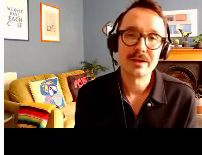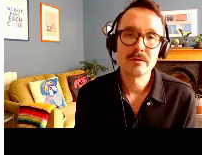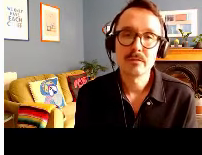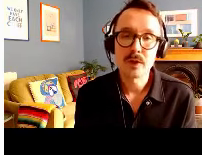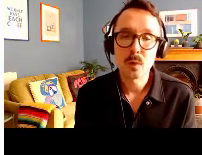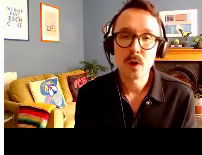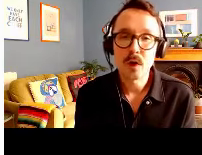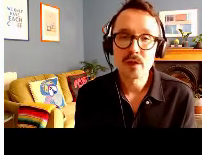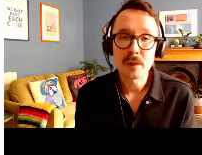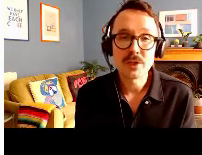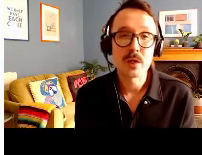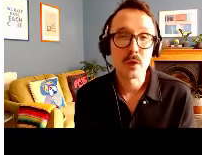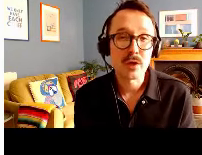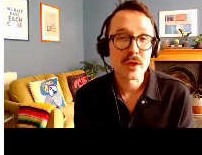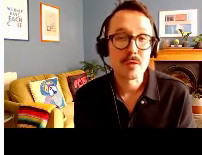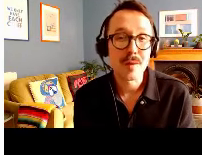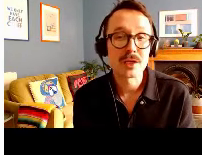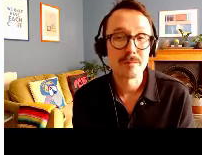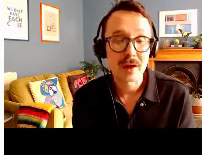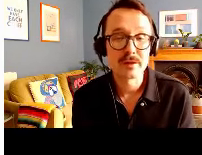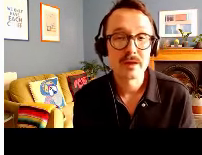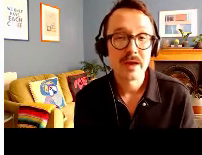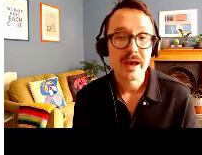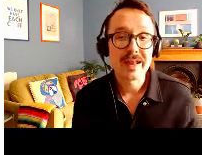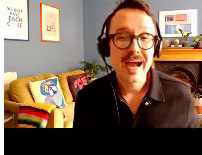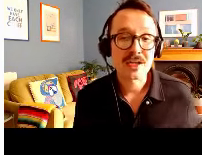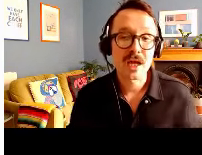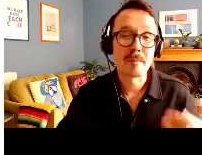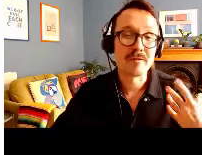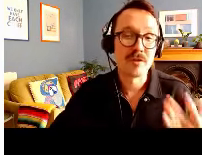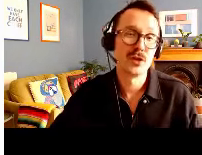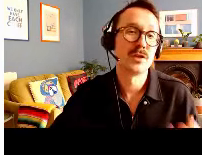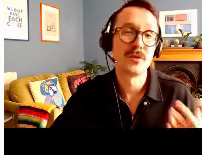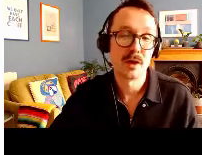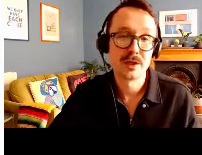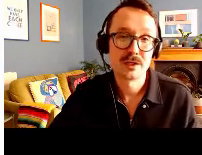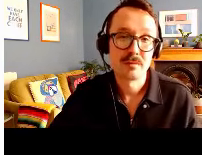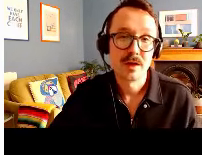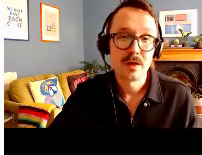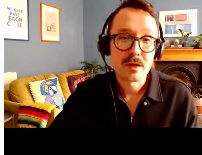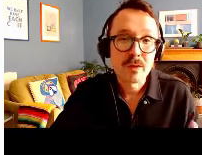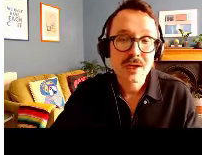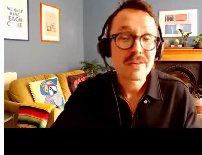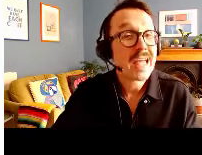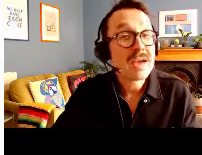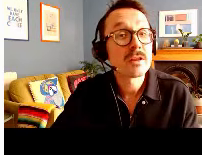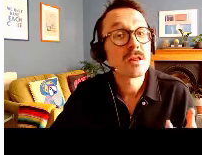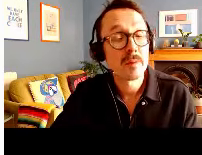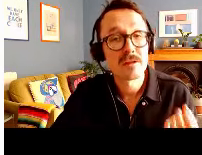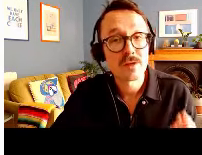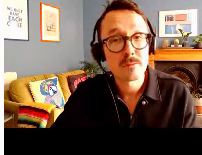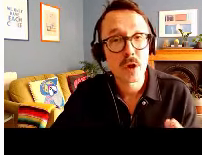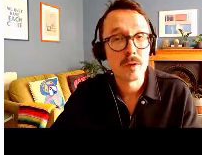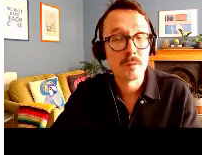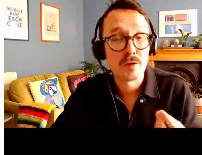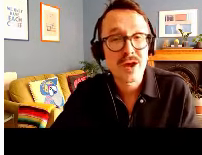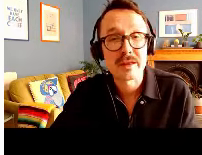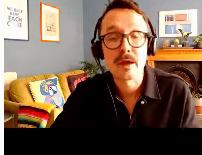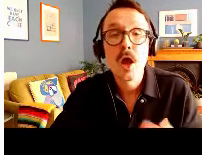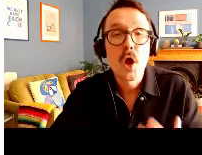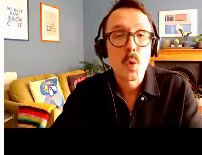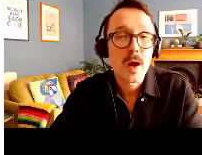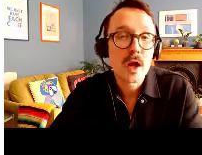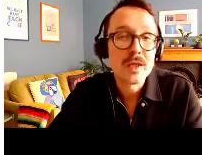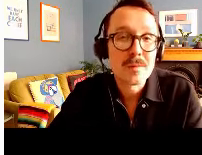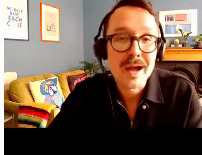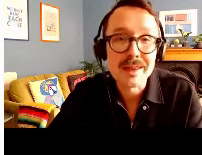demanding data on subjects we already know much about is actually a perversion of knowledge. So if we actually have an evidence base of that problem